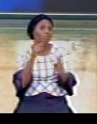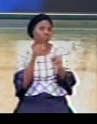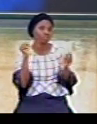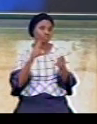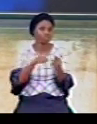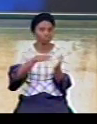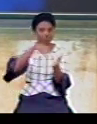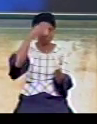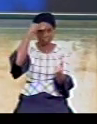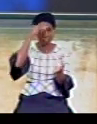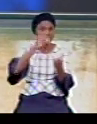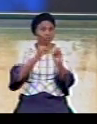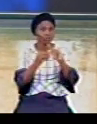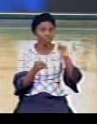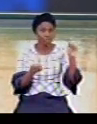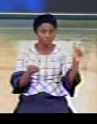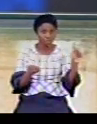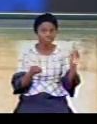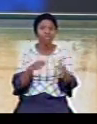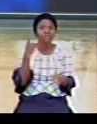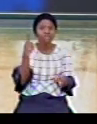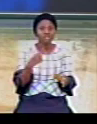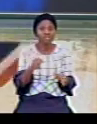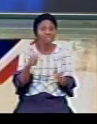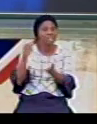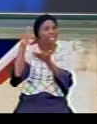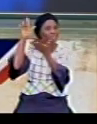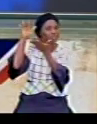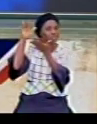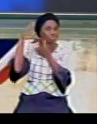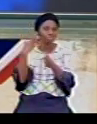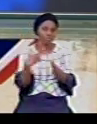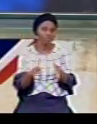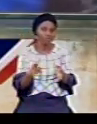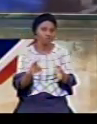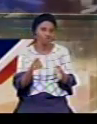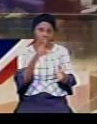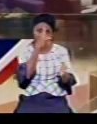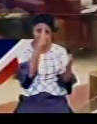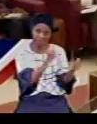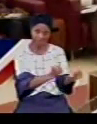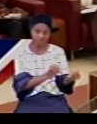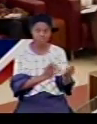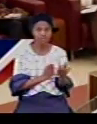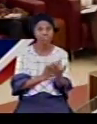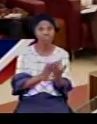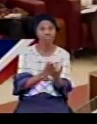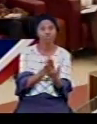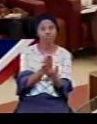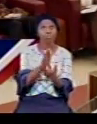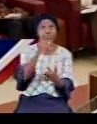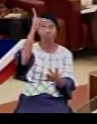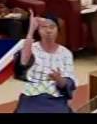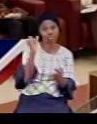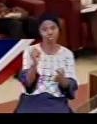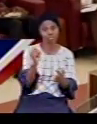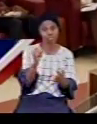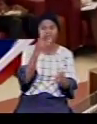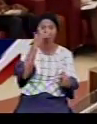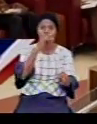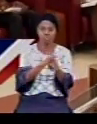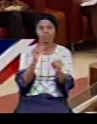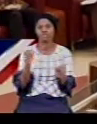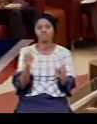Number one, the expectation of faith through God's promises. We look at